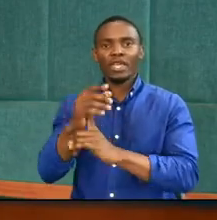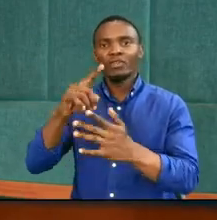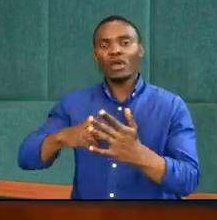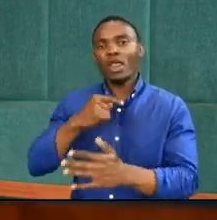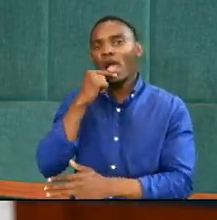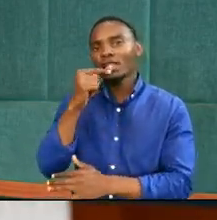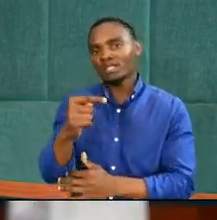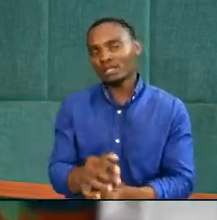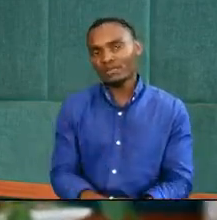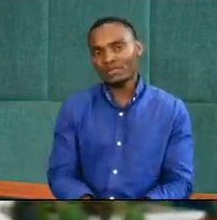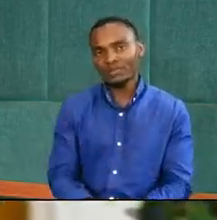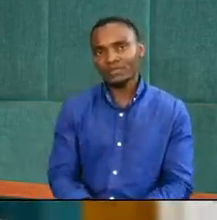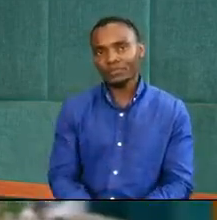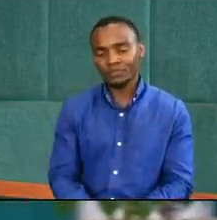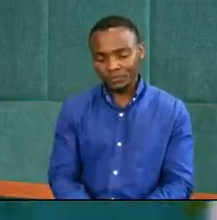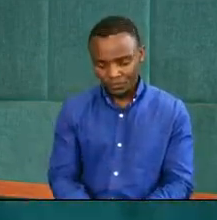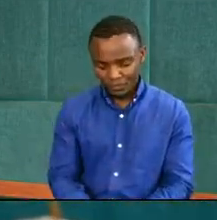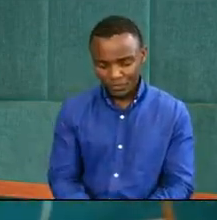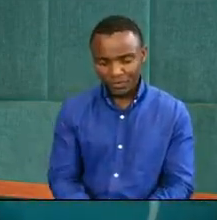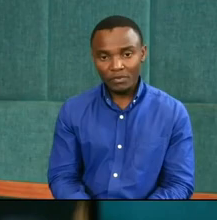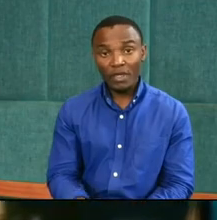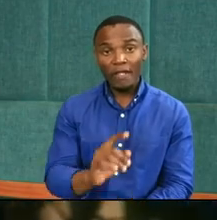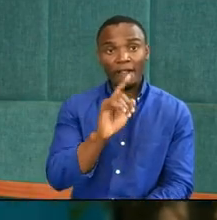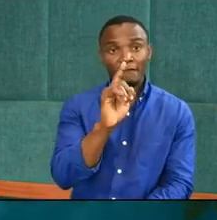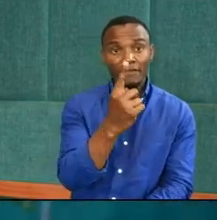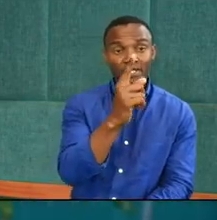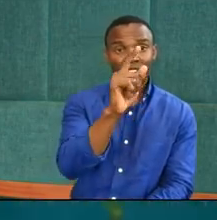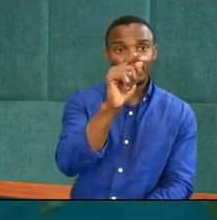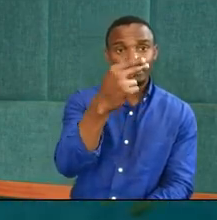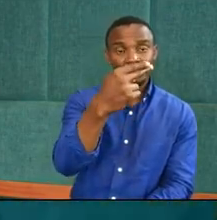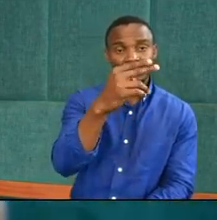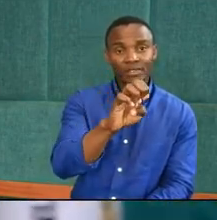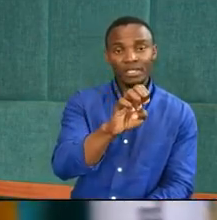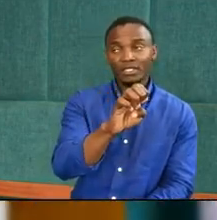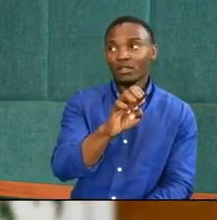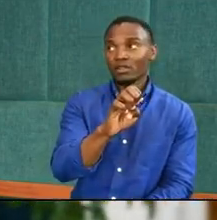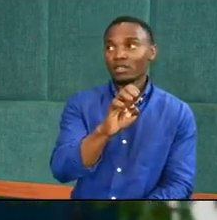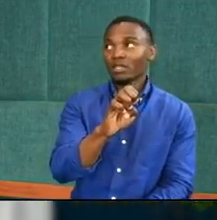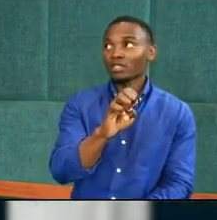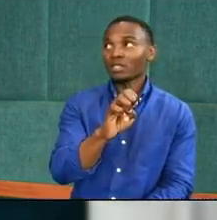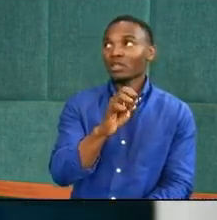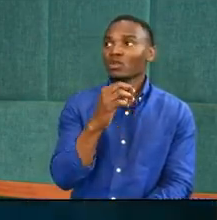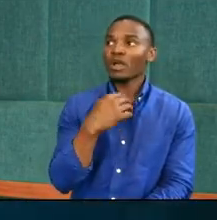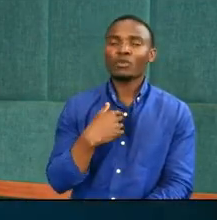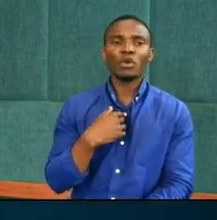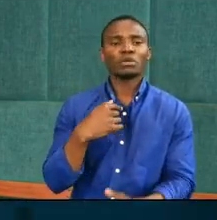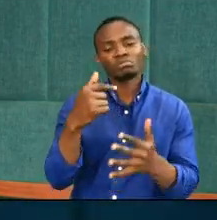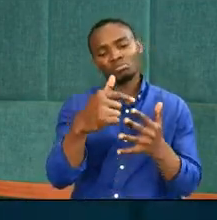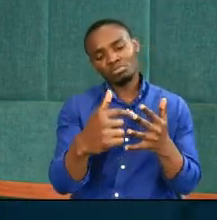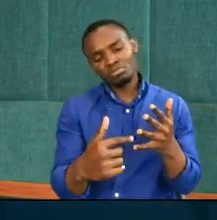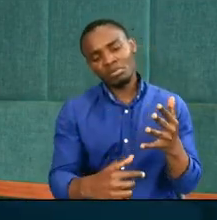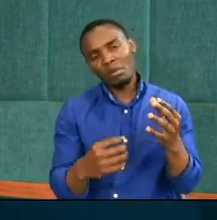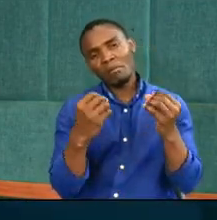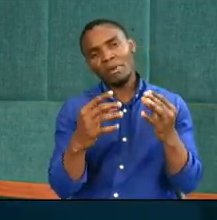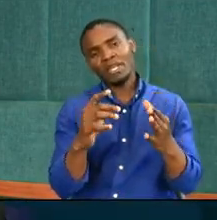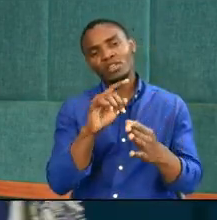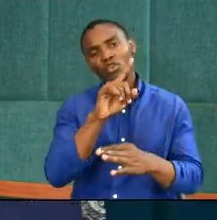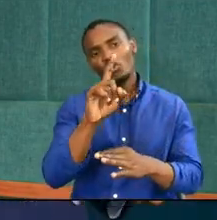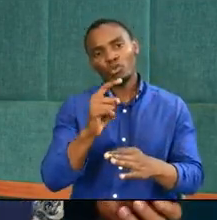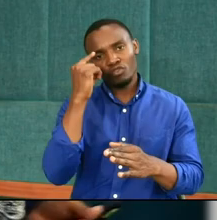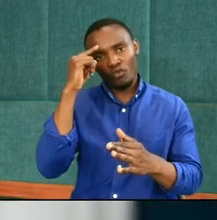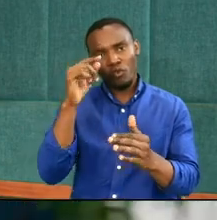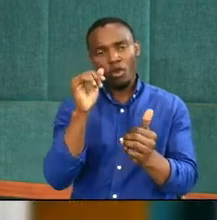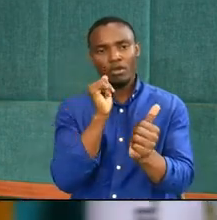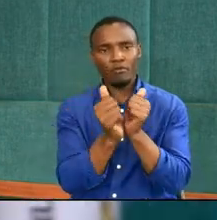get. So in 1 Thessalonians 4, there were a litany of things that they asked Paul about.